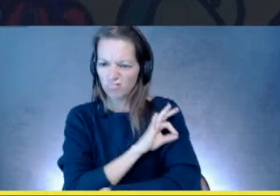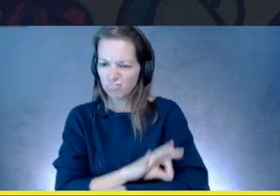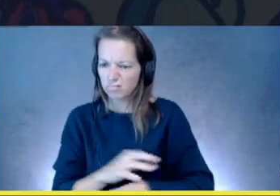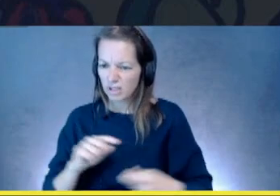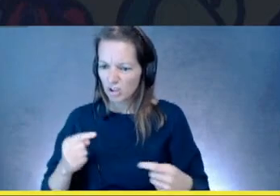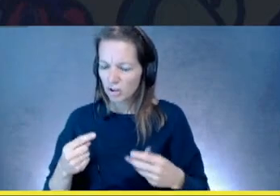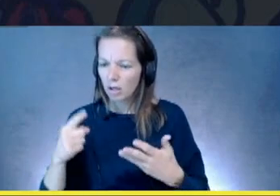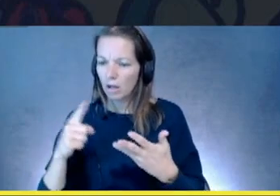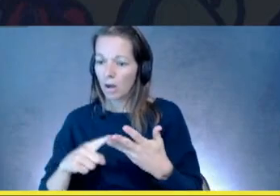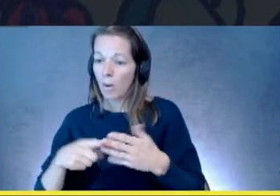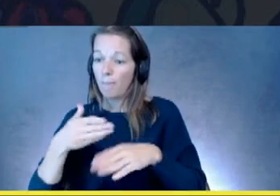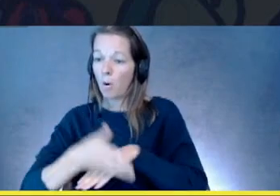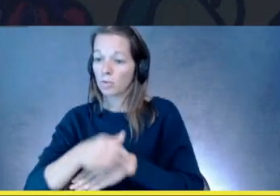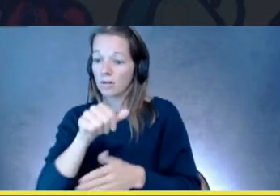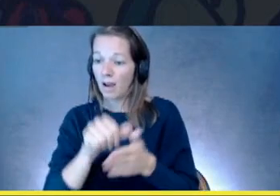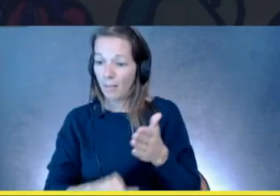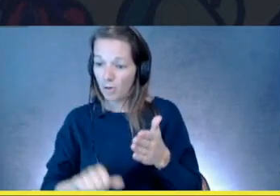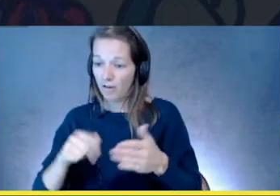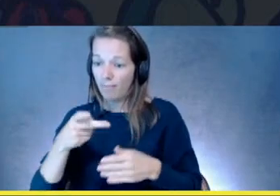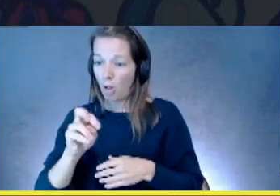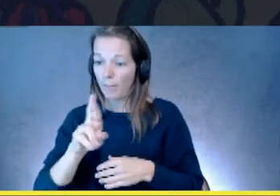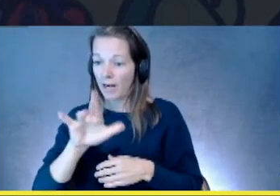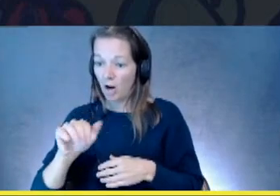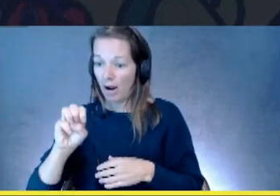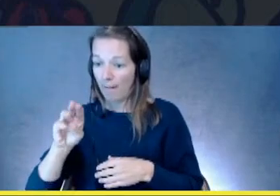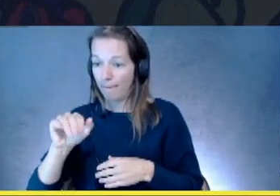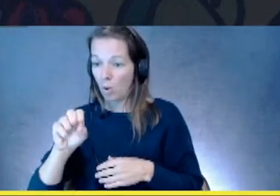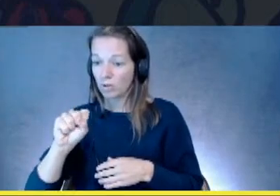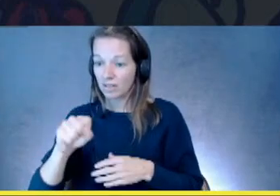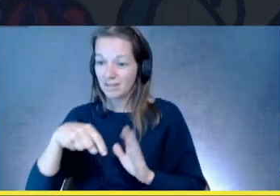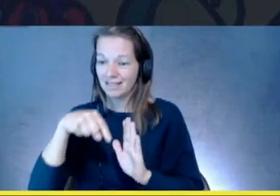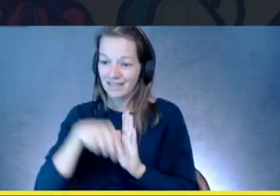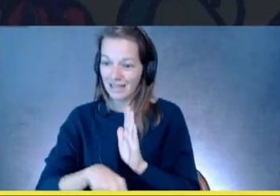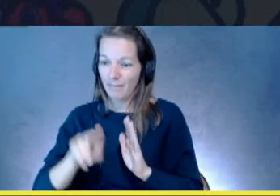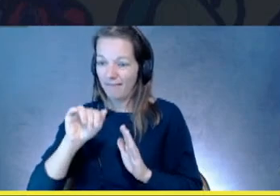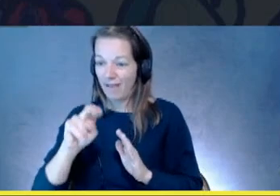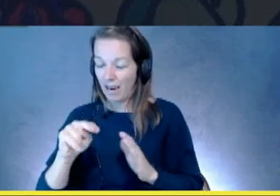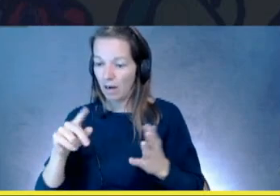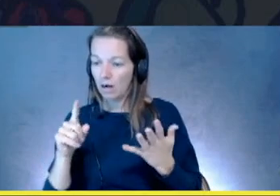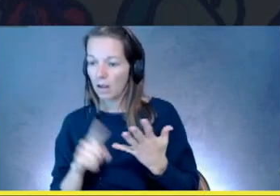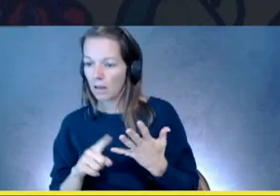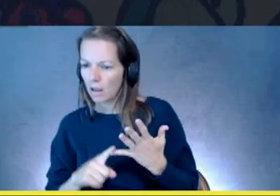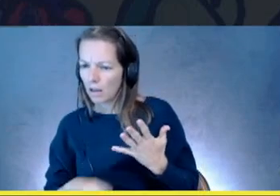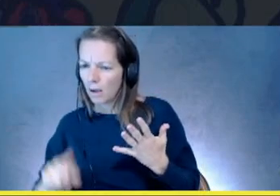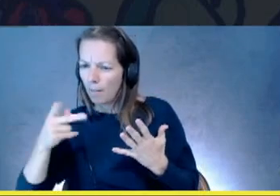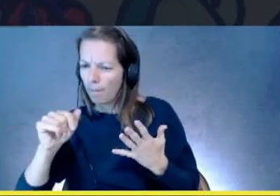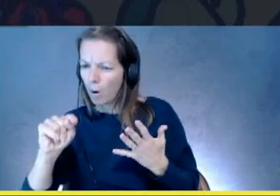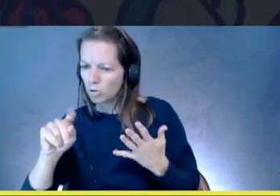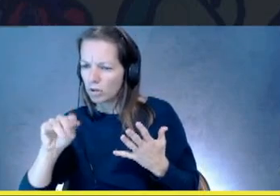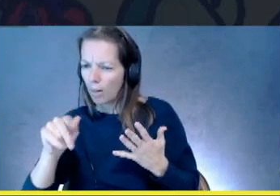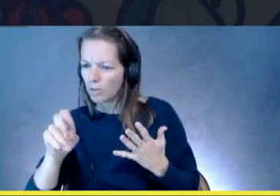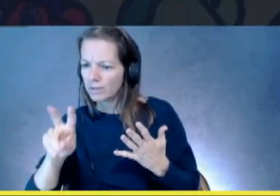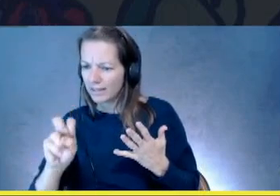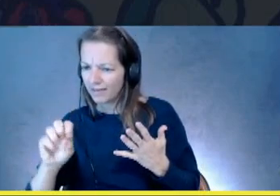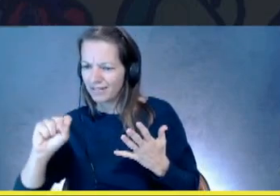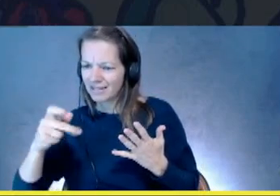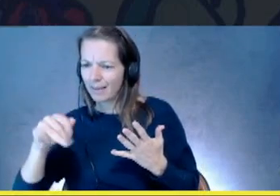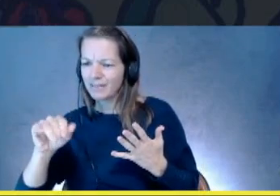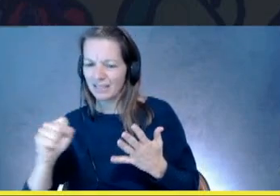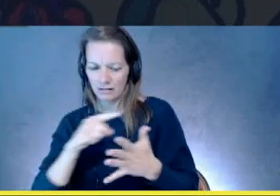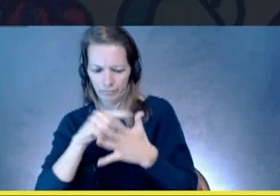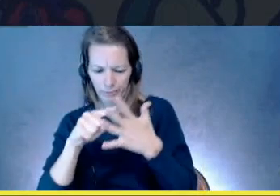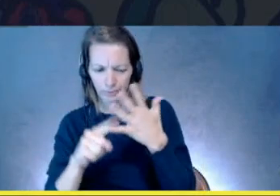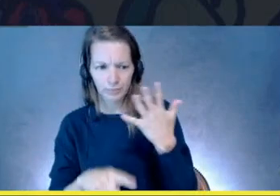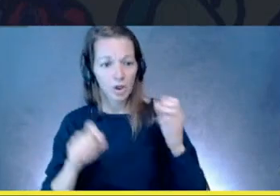And even though this picture is relatively heterogeneous, I think you can see that especially individuals